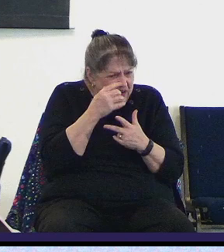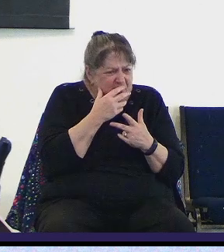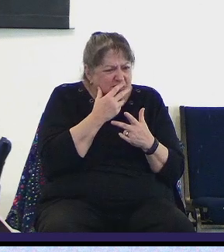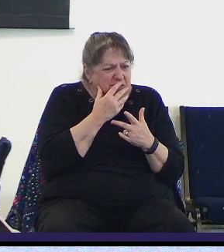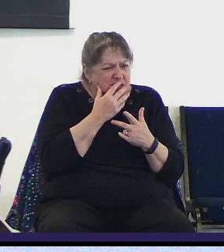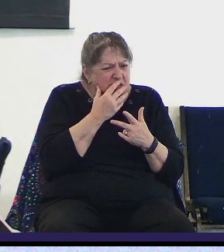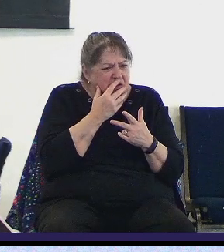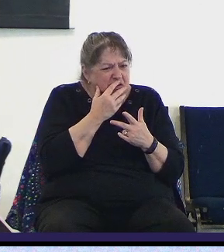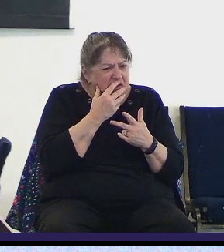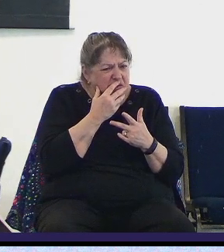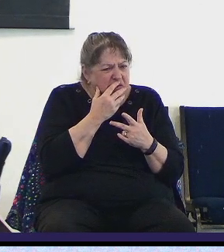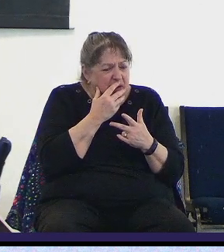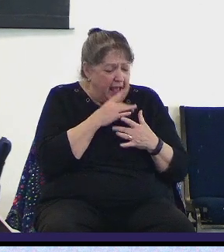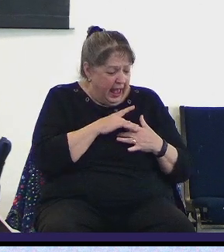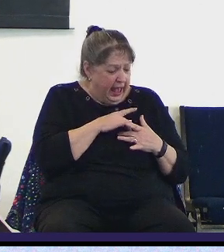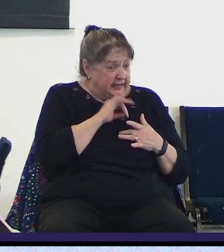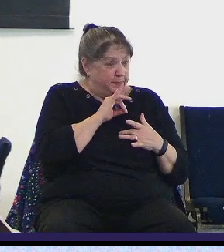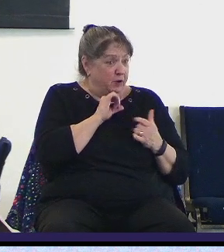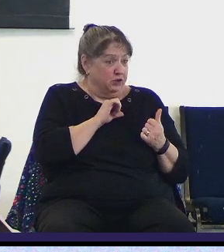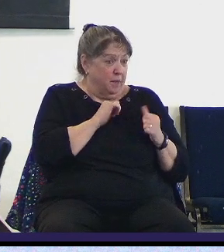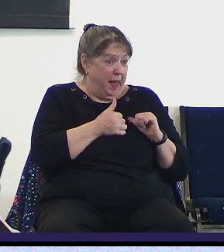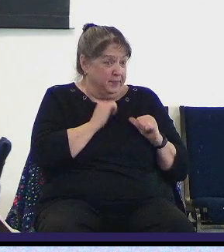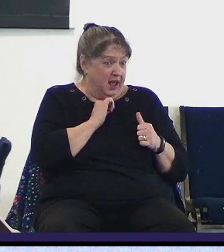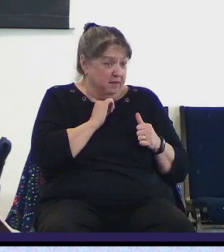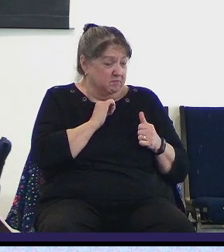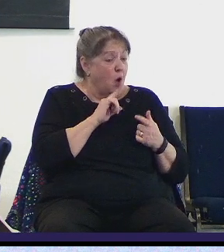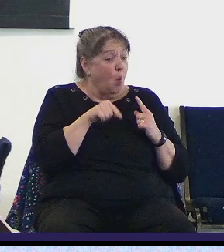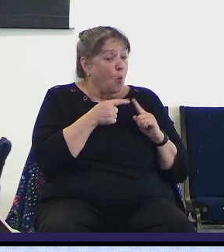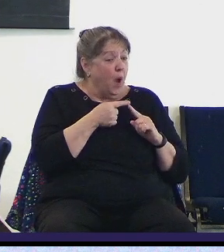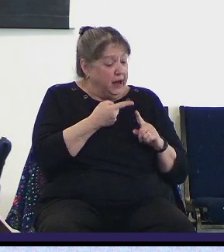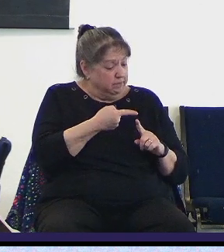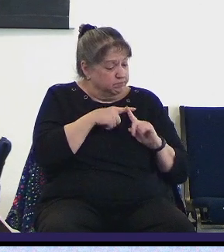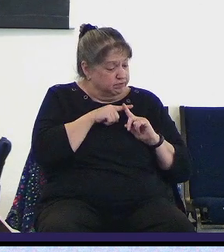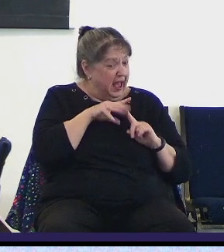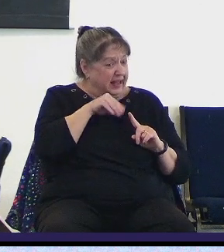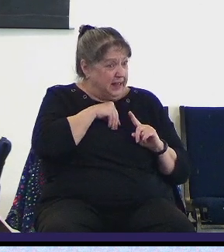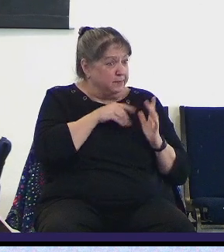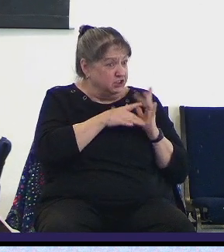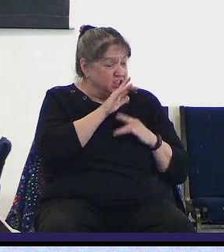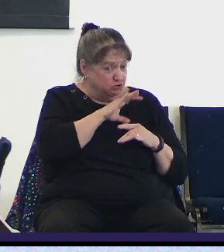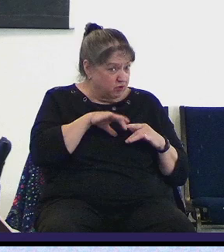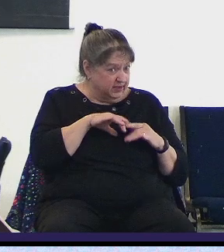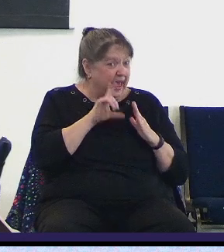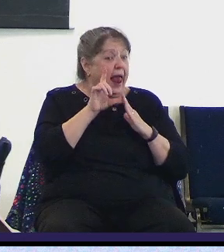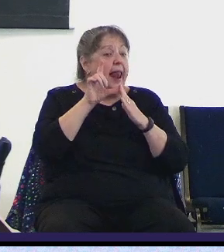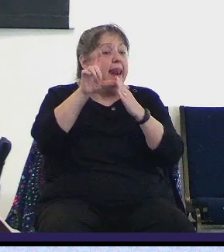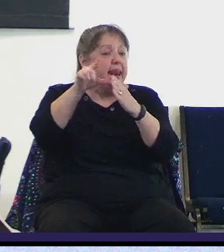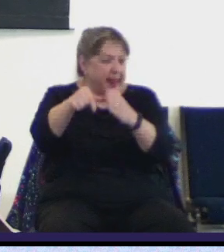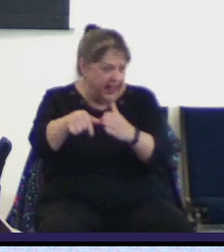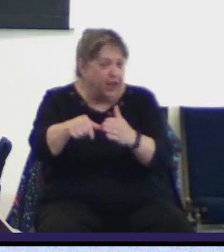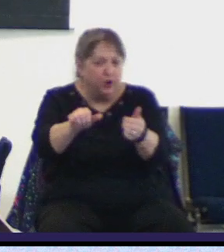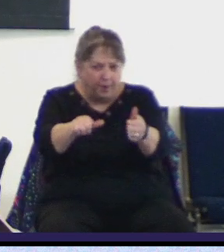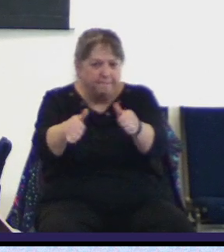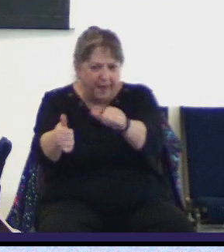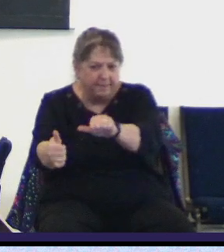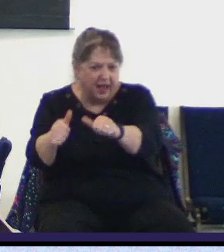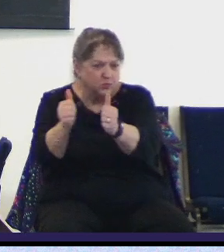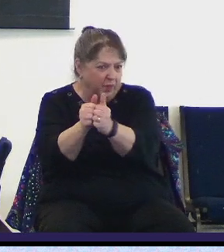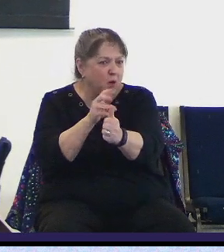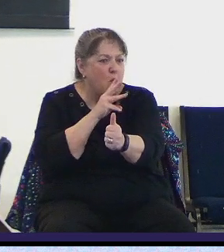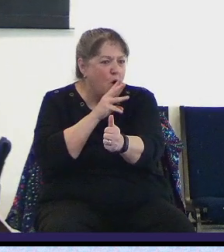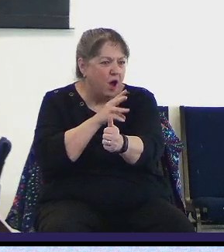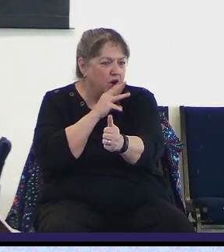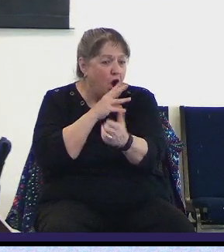the spiritual baptism has already happened, right? That's why we need to baptize them physically. The spiritual baptism has occurred. And